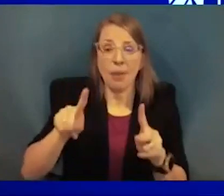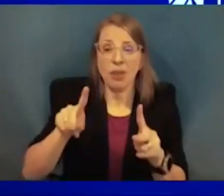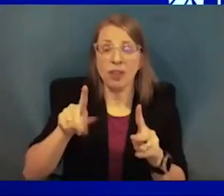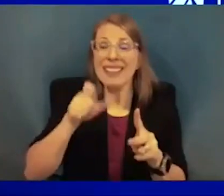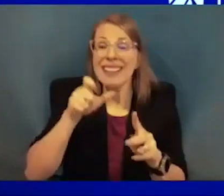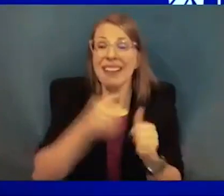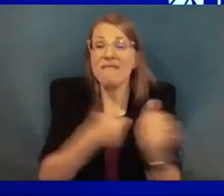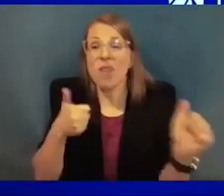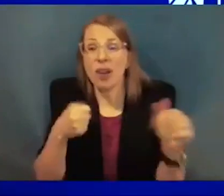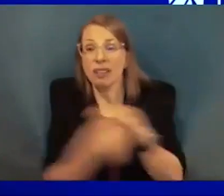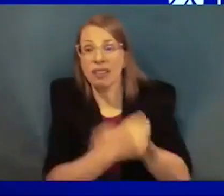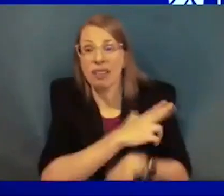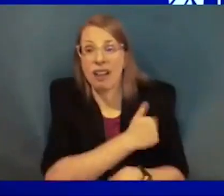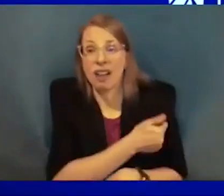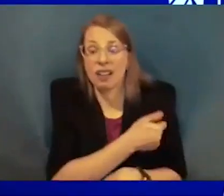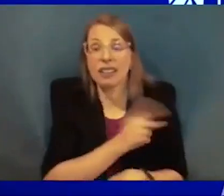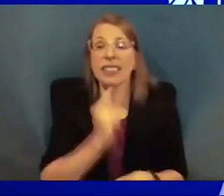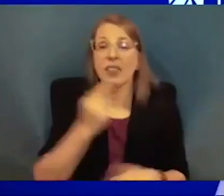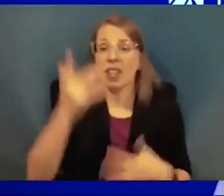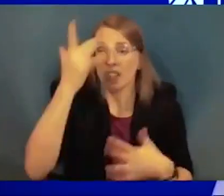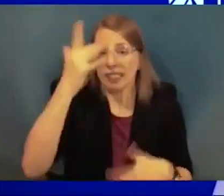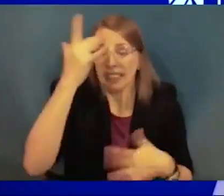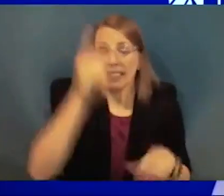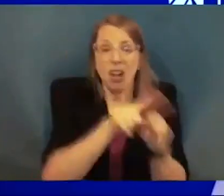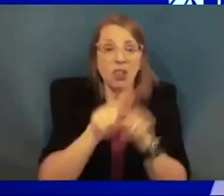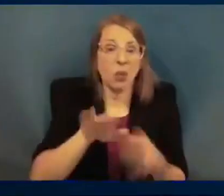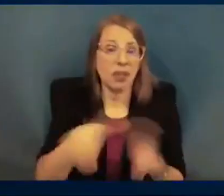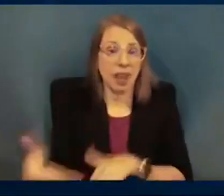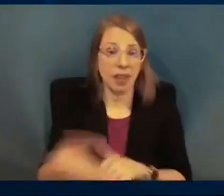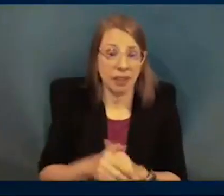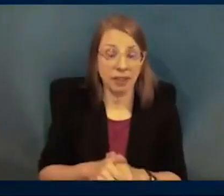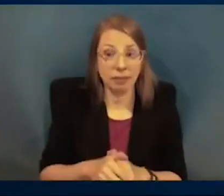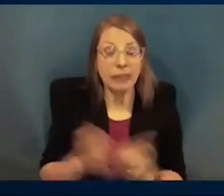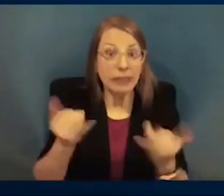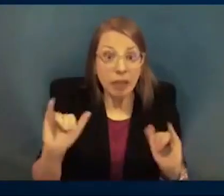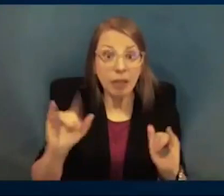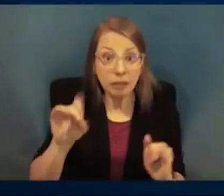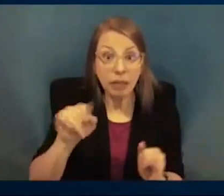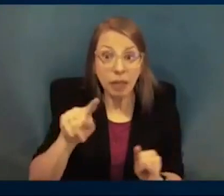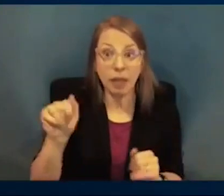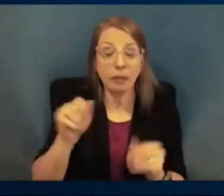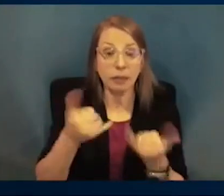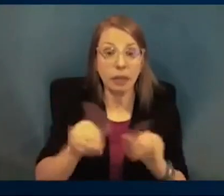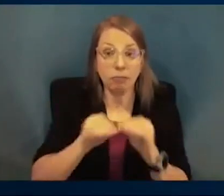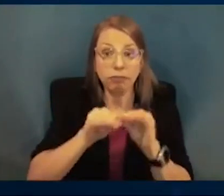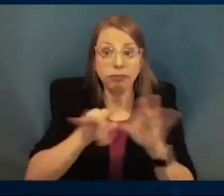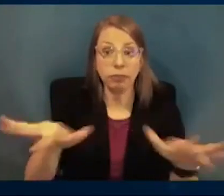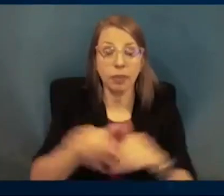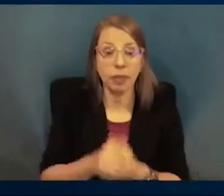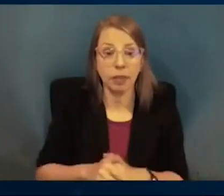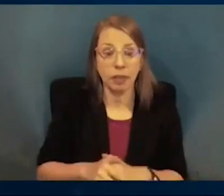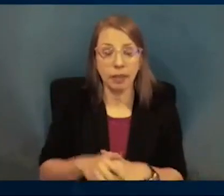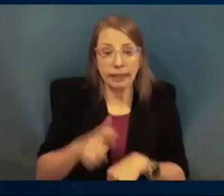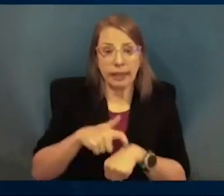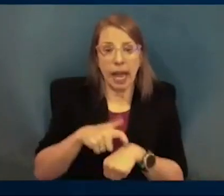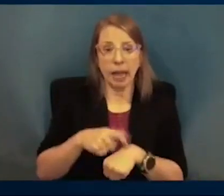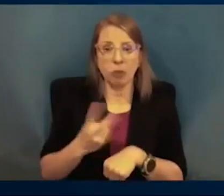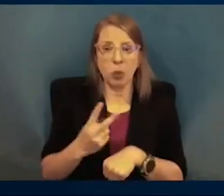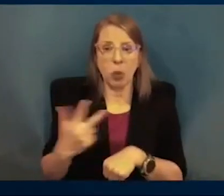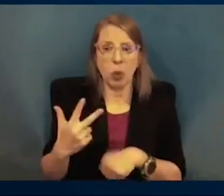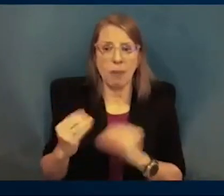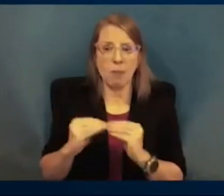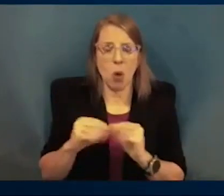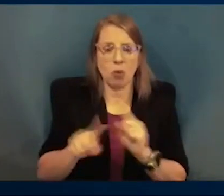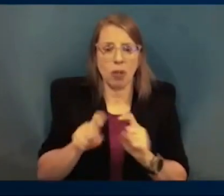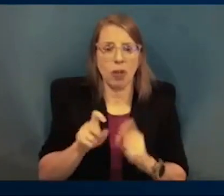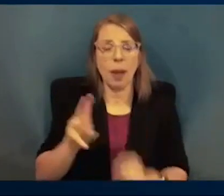disease, and death, still, even with Delta variant out there. Okay, so we have time for about 2, maybe 3 questions. Michelle wants